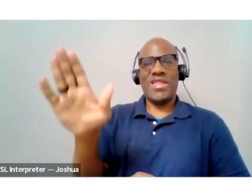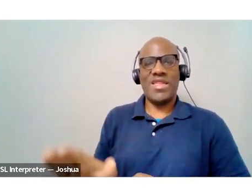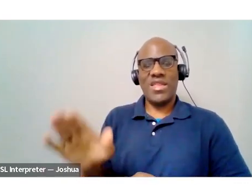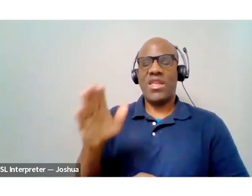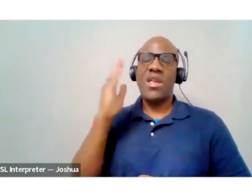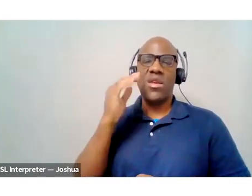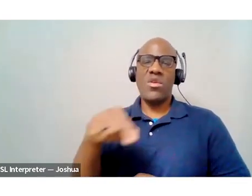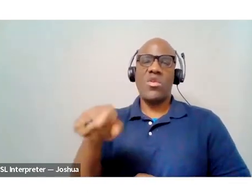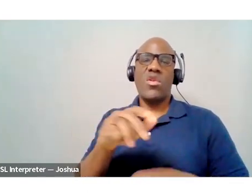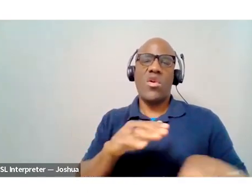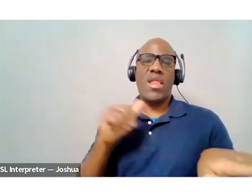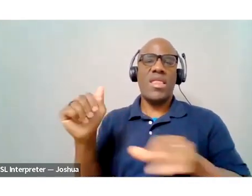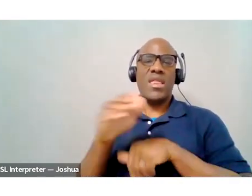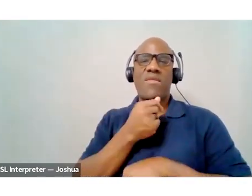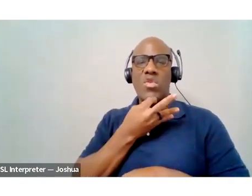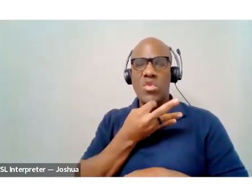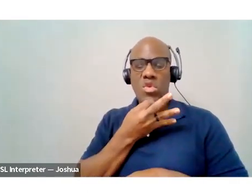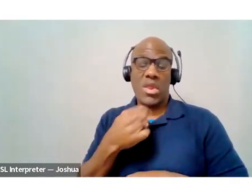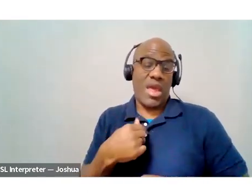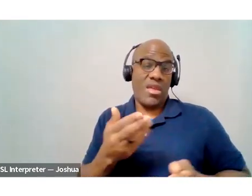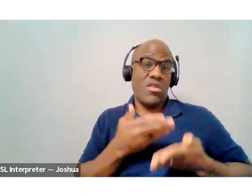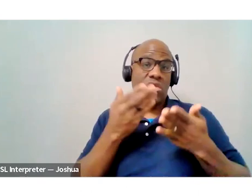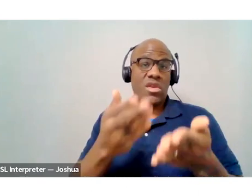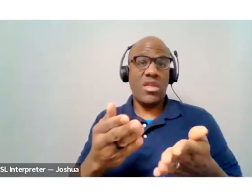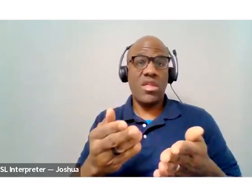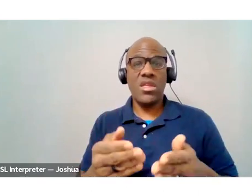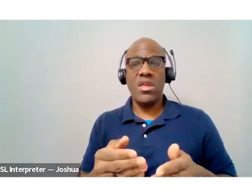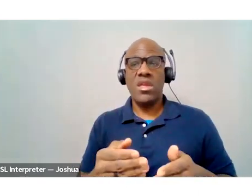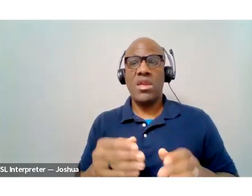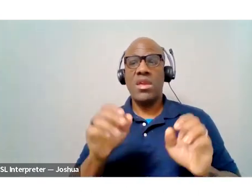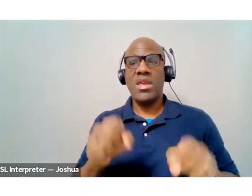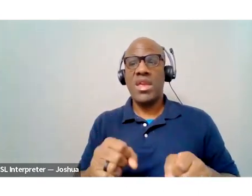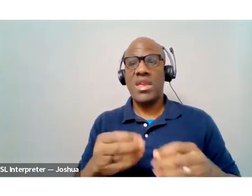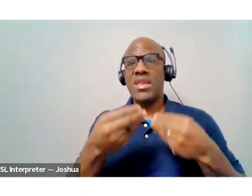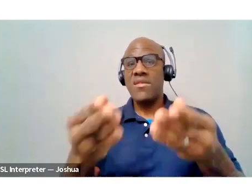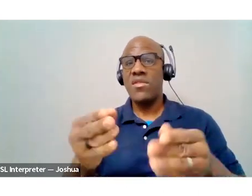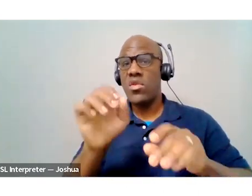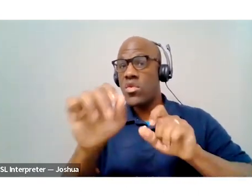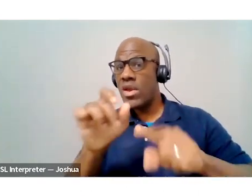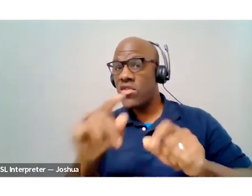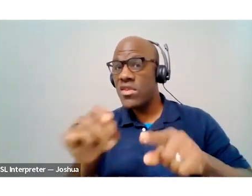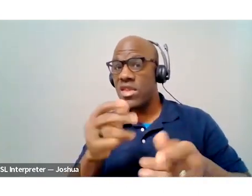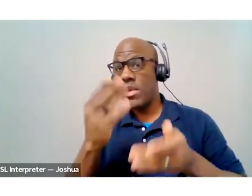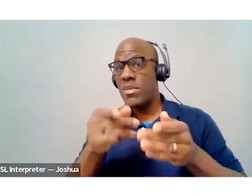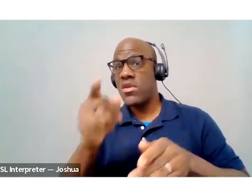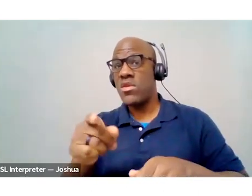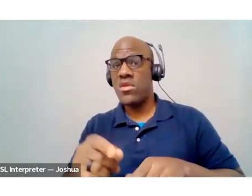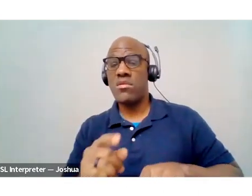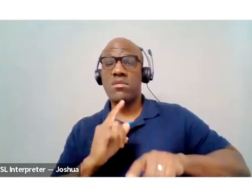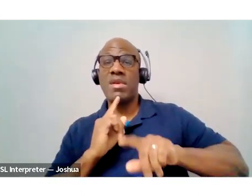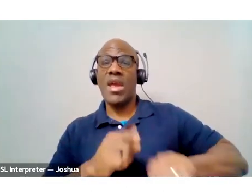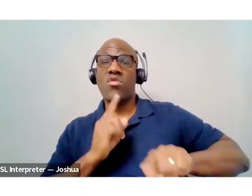suggest, Maytha, is that we give you the questions and we can maybe answer them by writing and then share